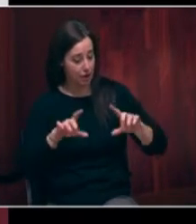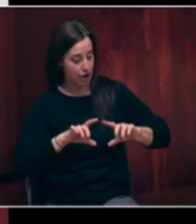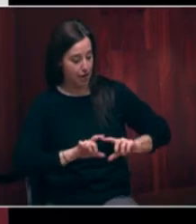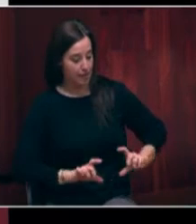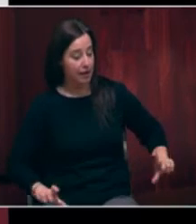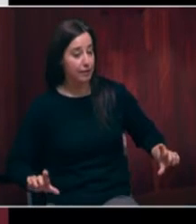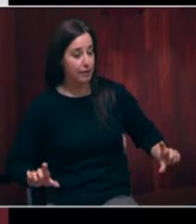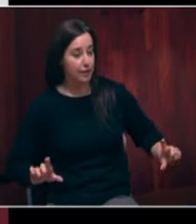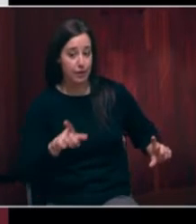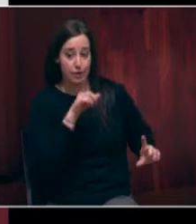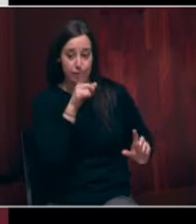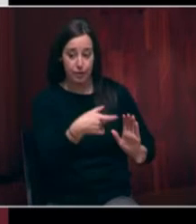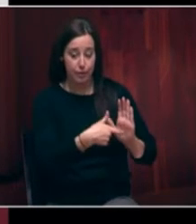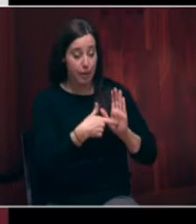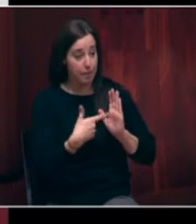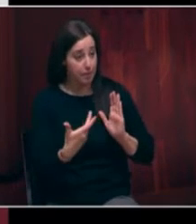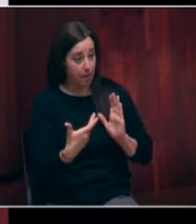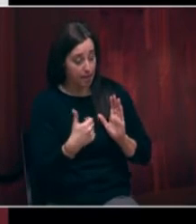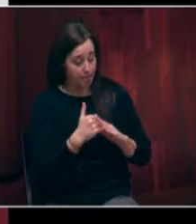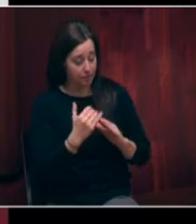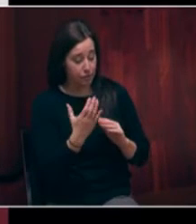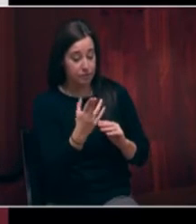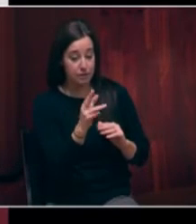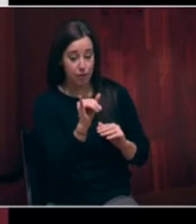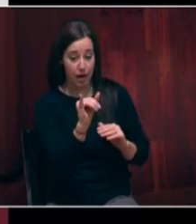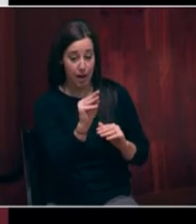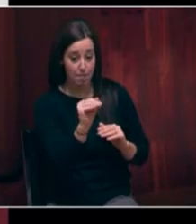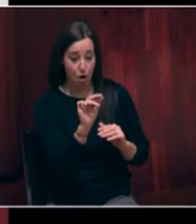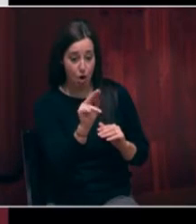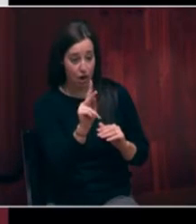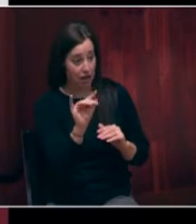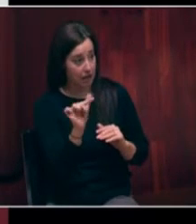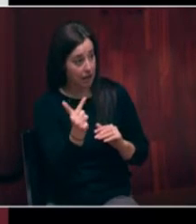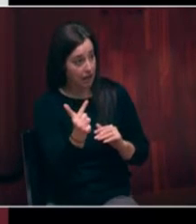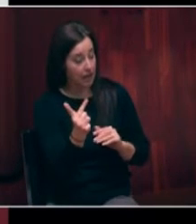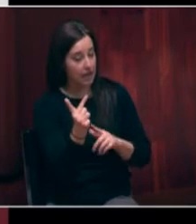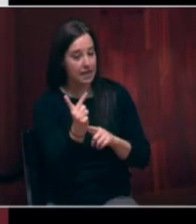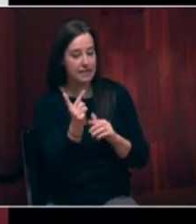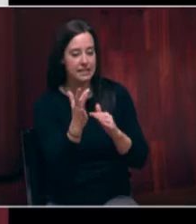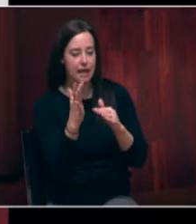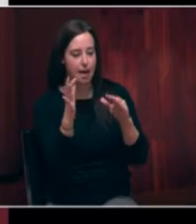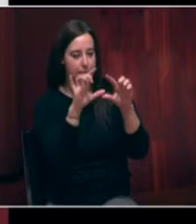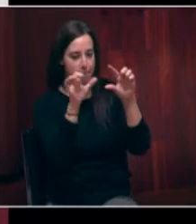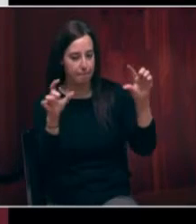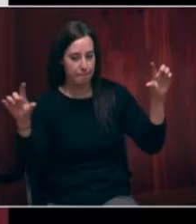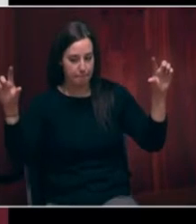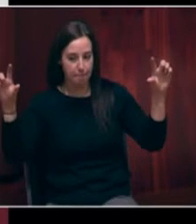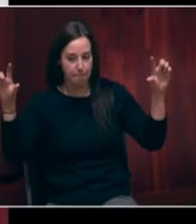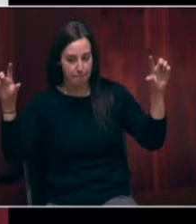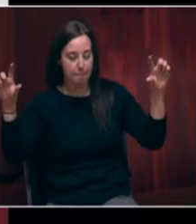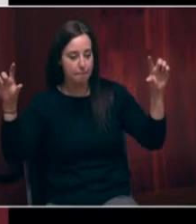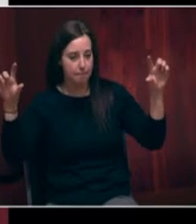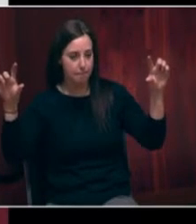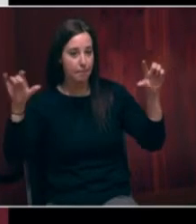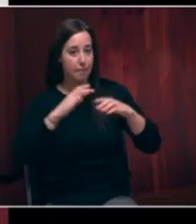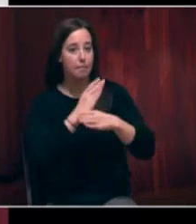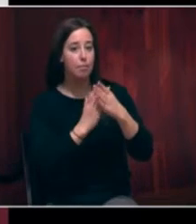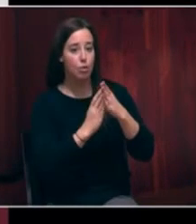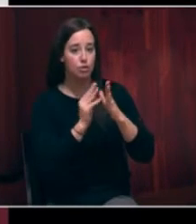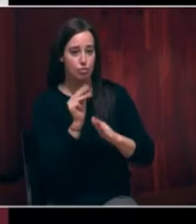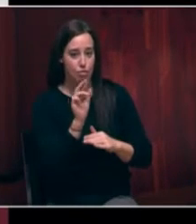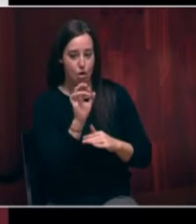the only real requirement when it comes to CUI marking is the top banner, meaning that portion marking is an optional